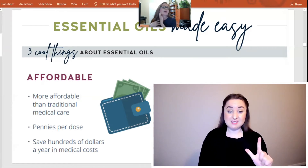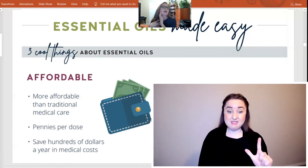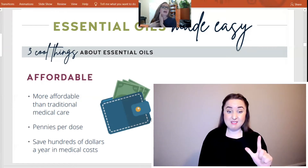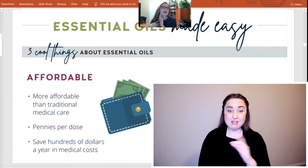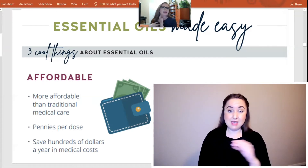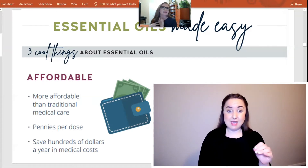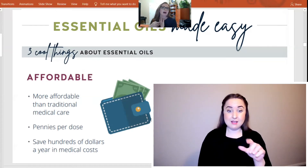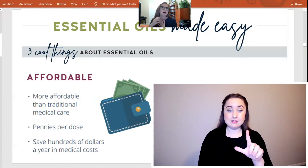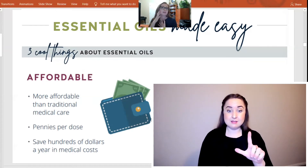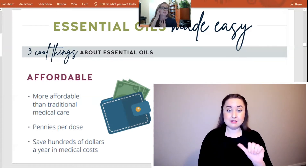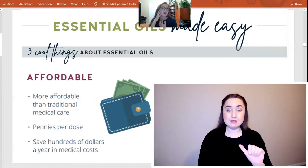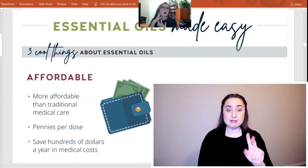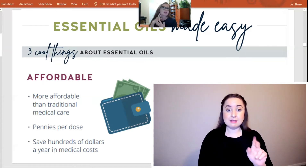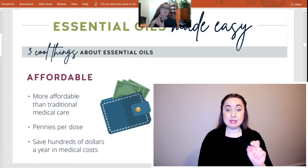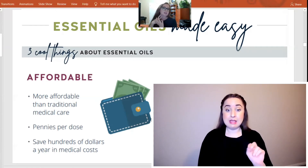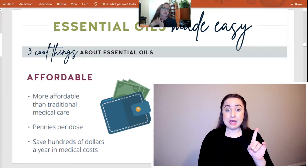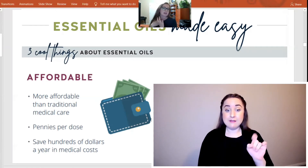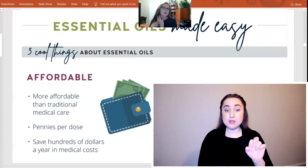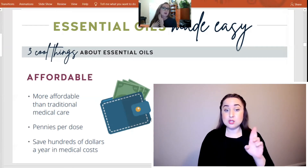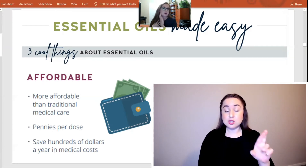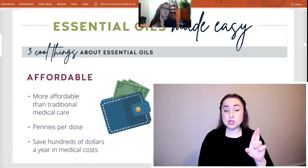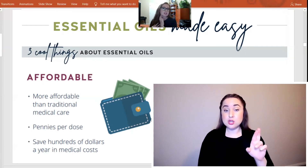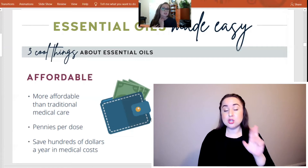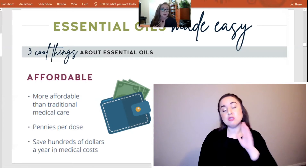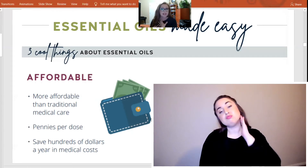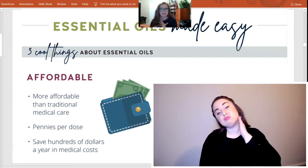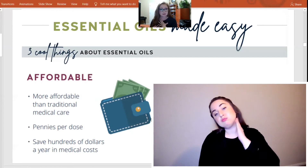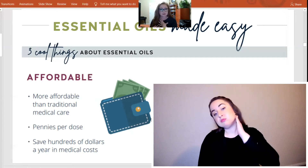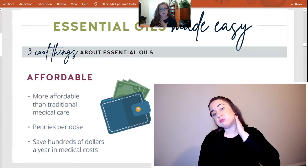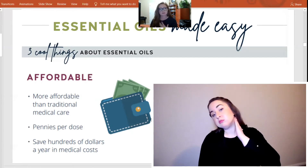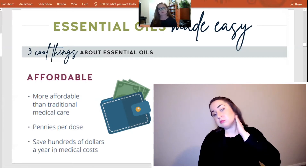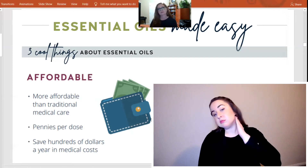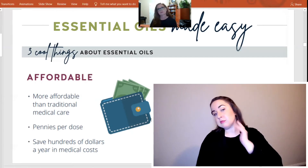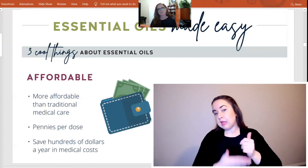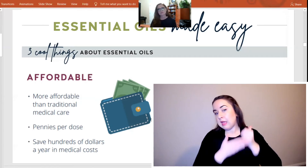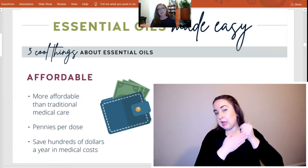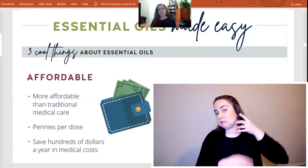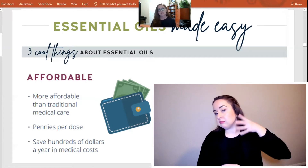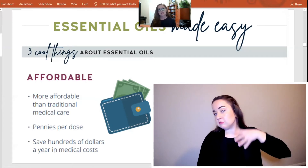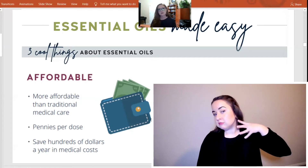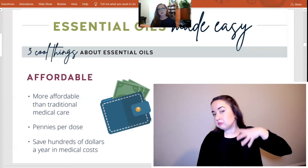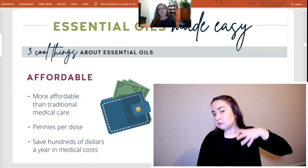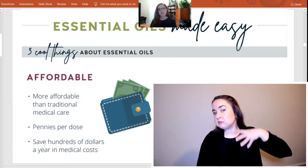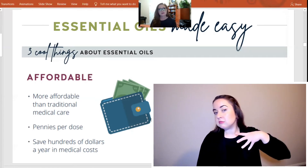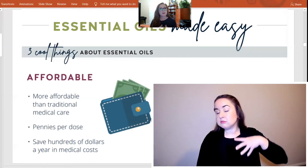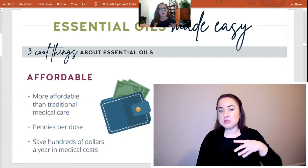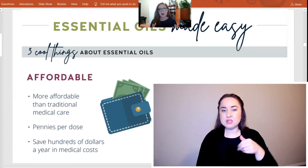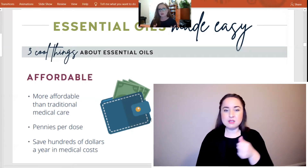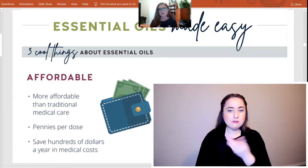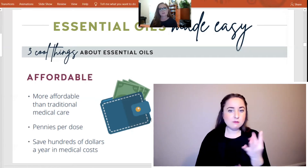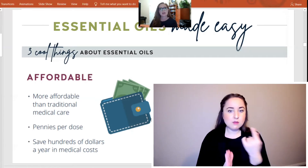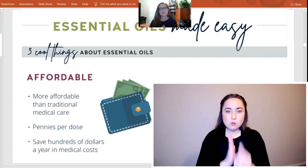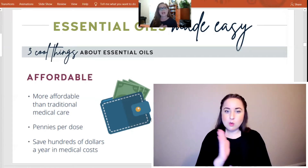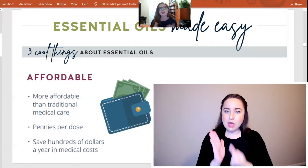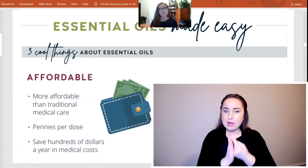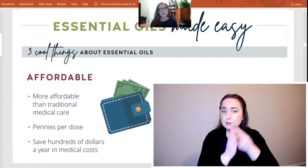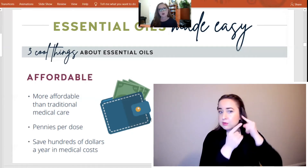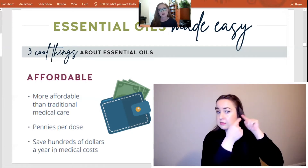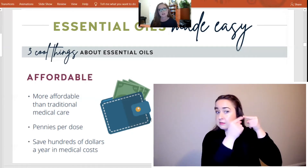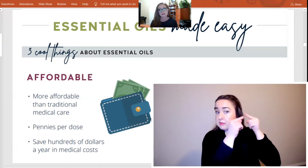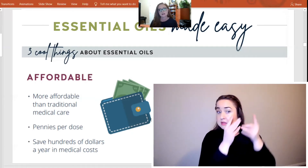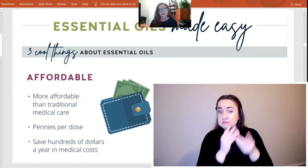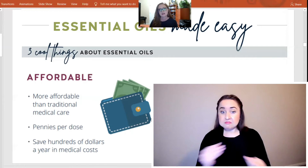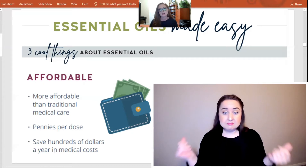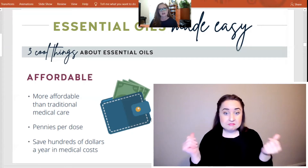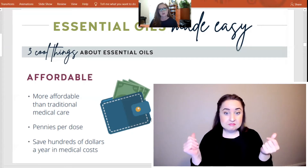and, um, massaged encouraging drainage. And within a couple hours, my pain was